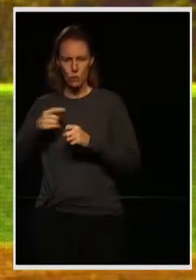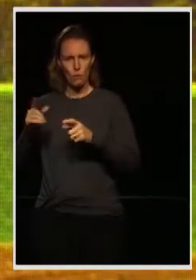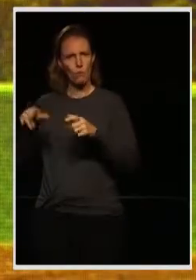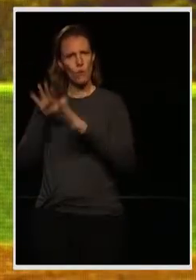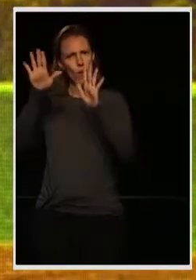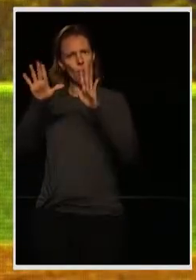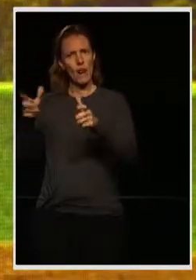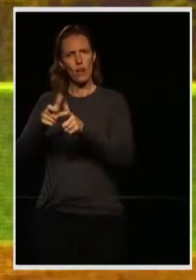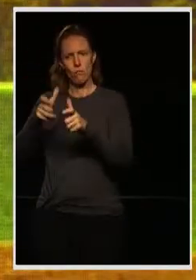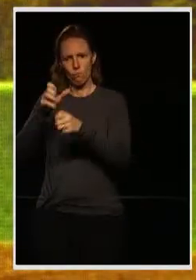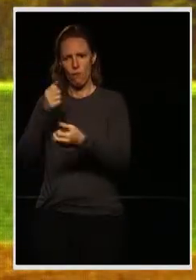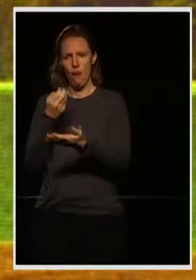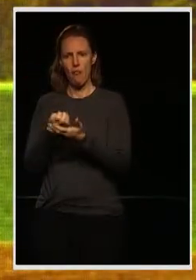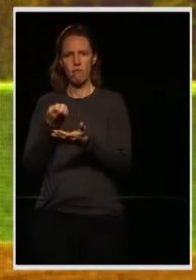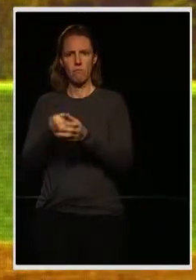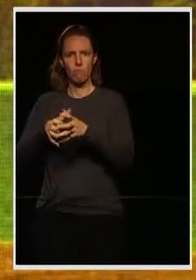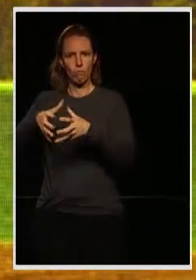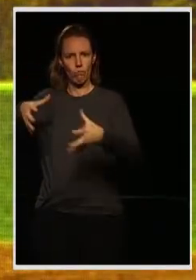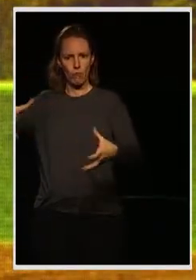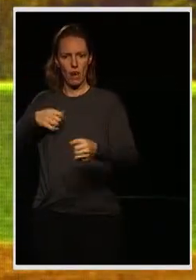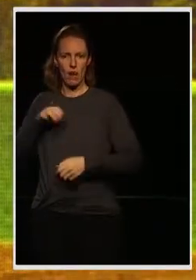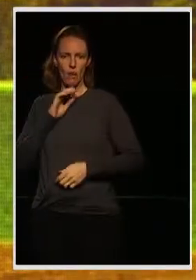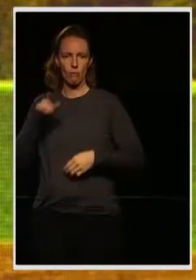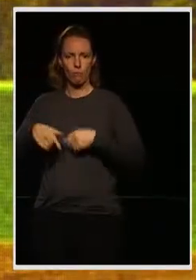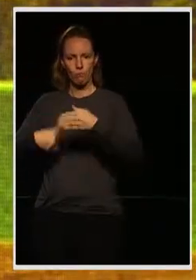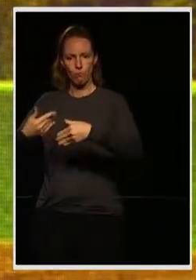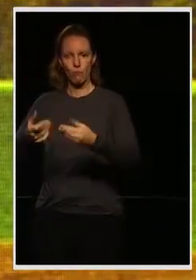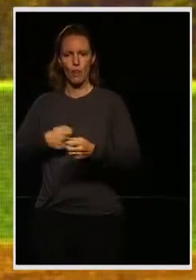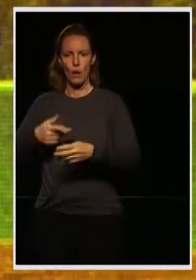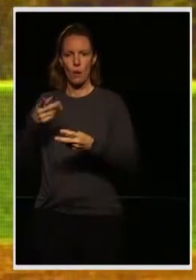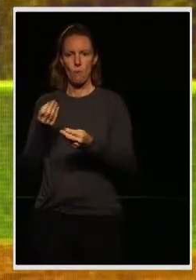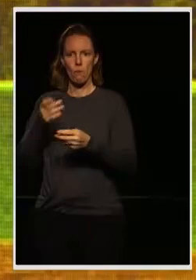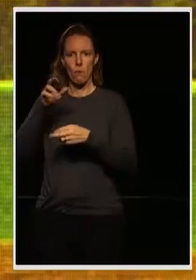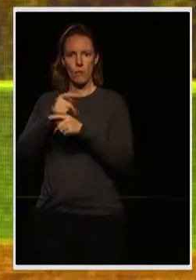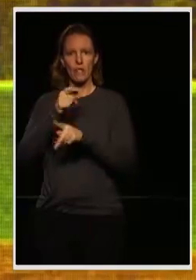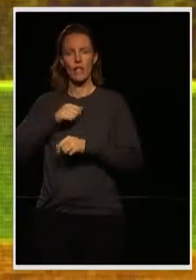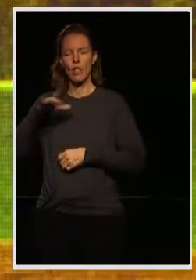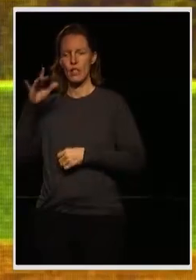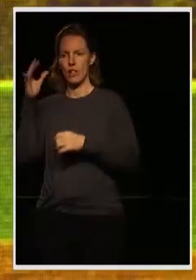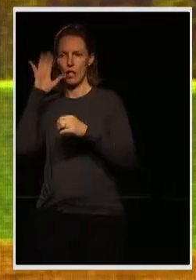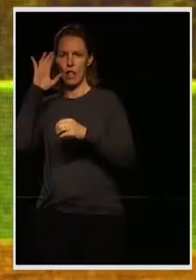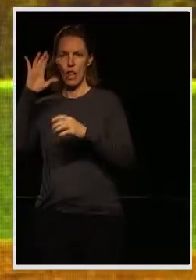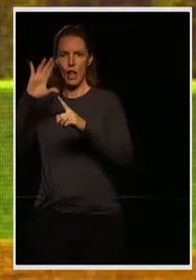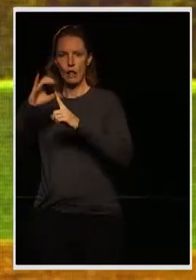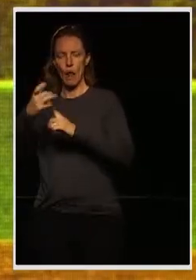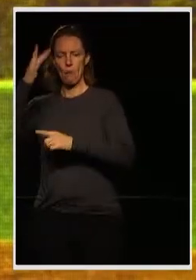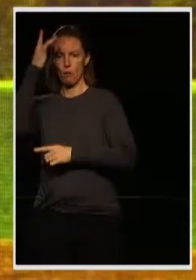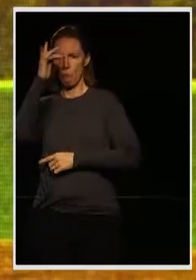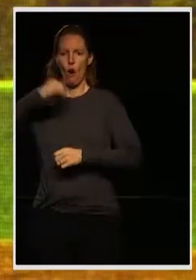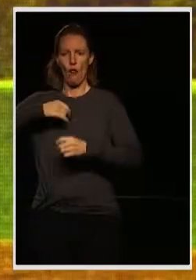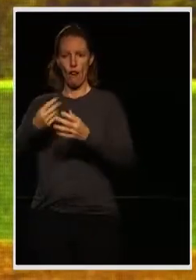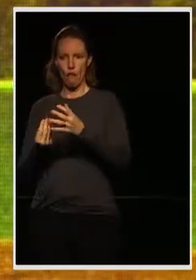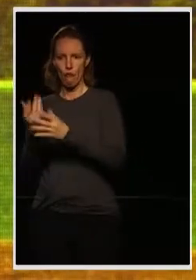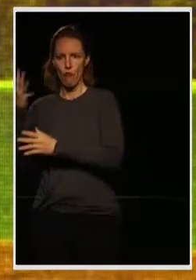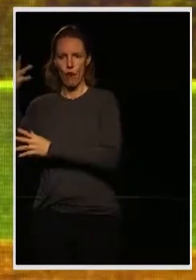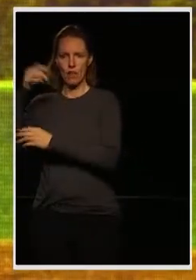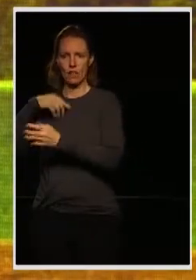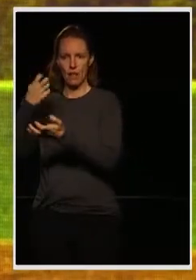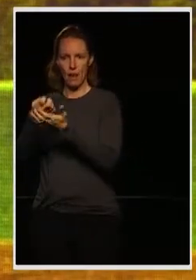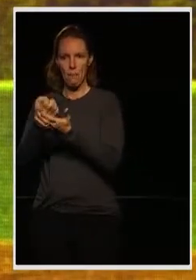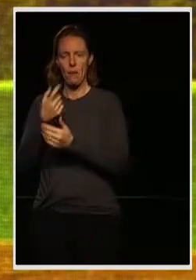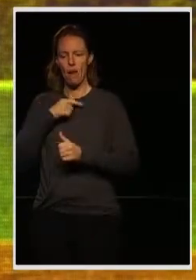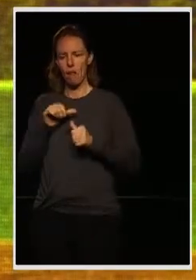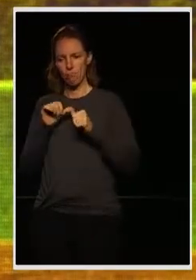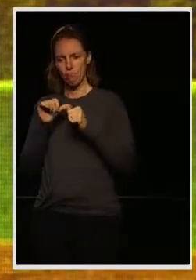and inclusive, prosperous, sustainable, climate-smart agriculture and forestry economy, and a resilient and equitable